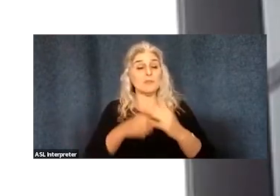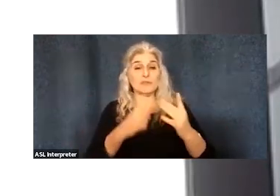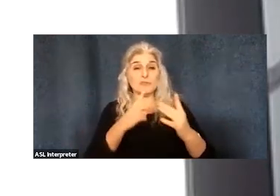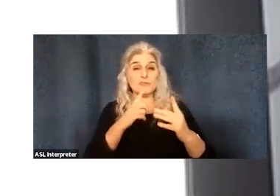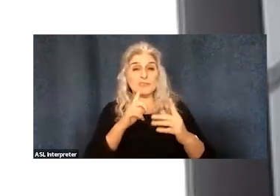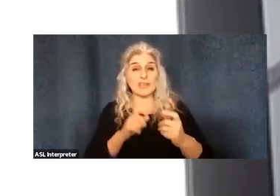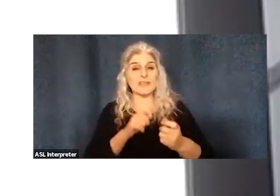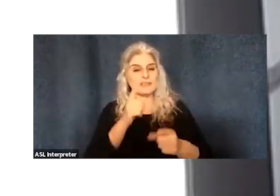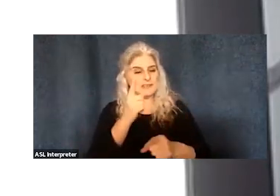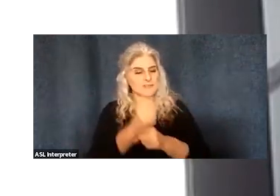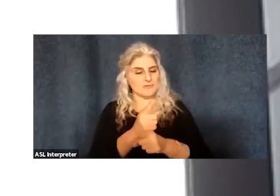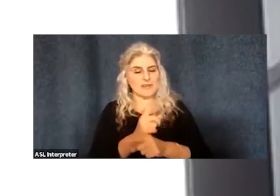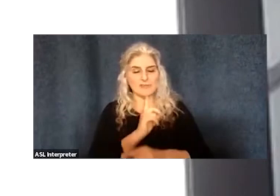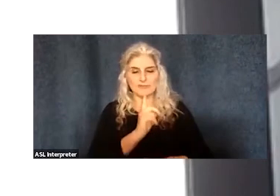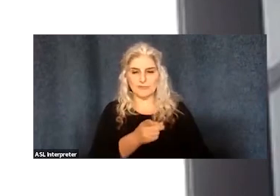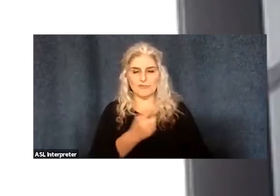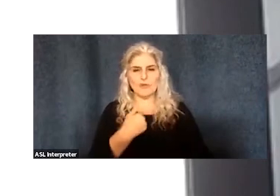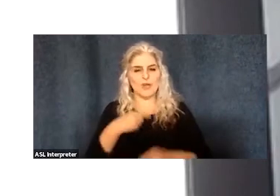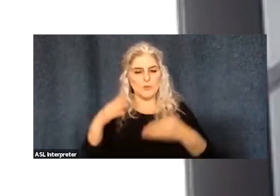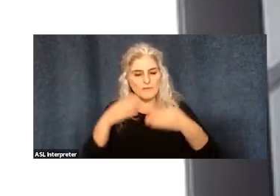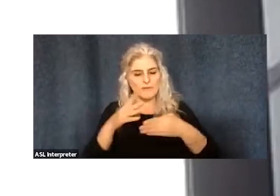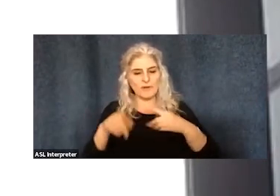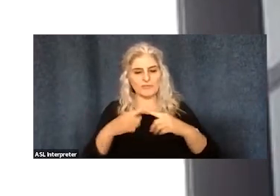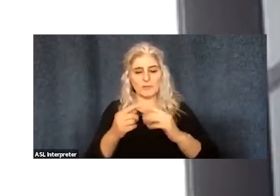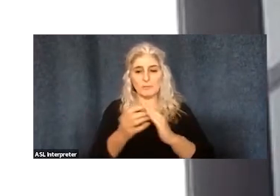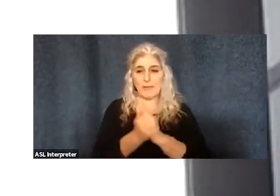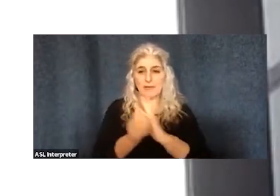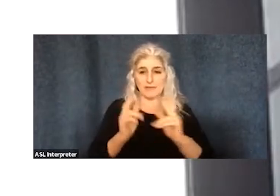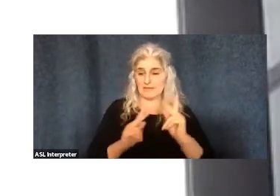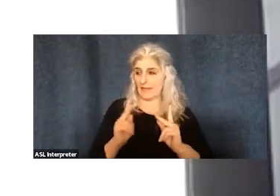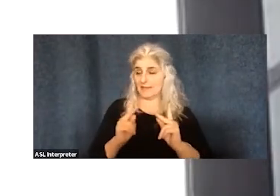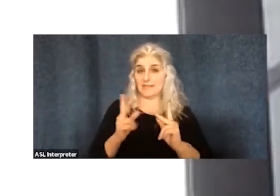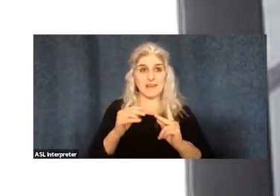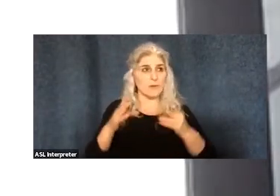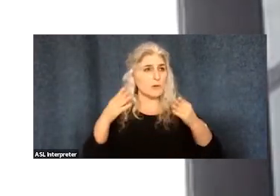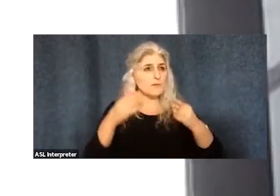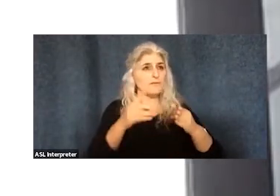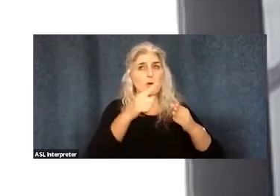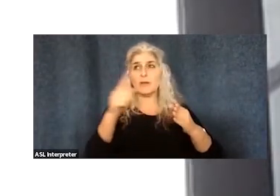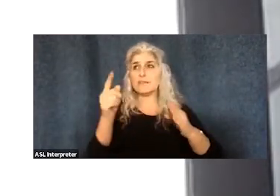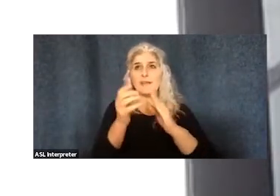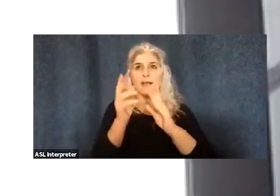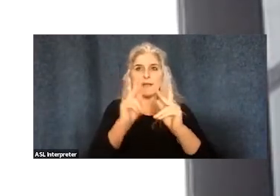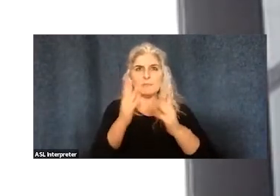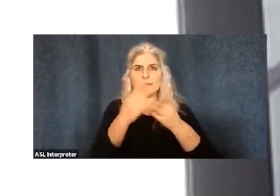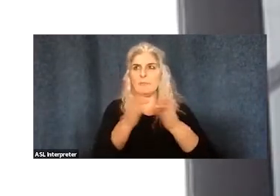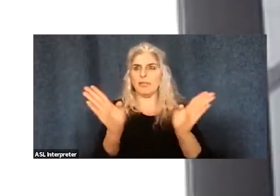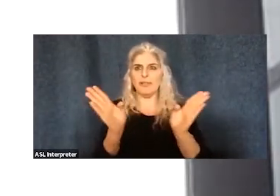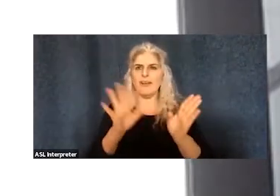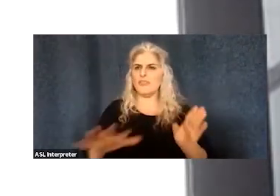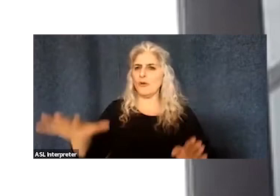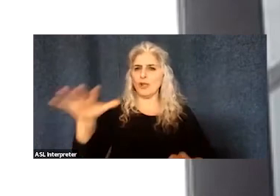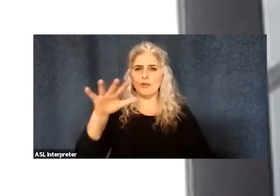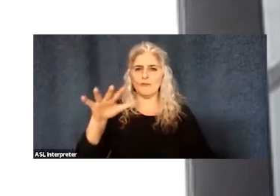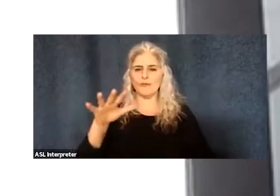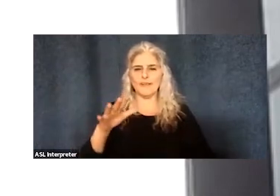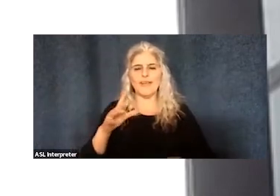true. We are focused on talents and there are talents everywhere. And I like also what you said, Rania,